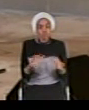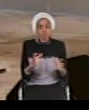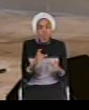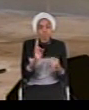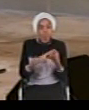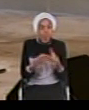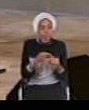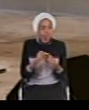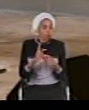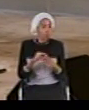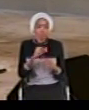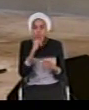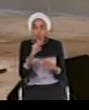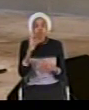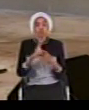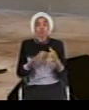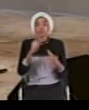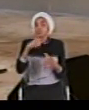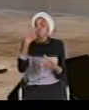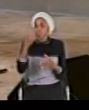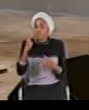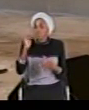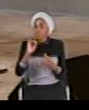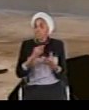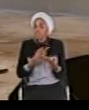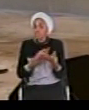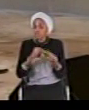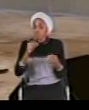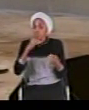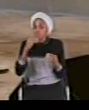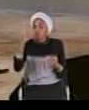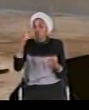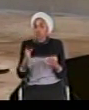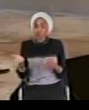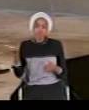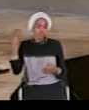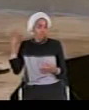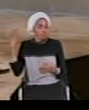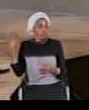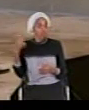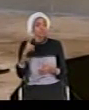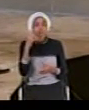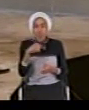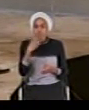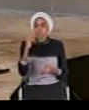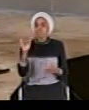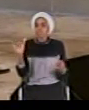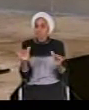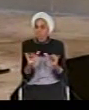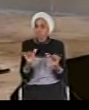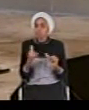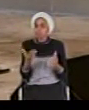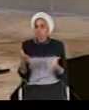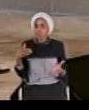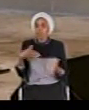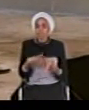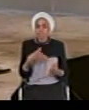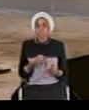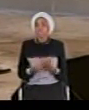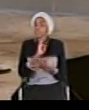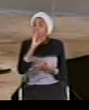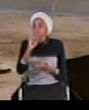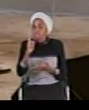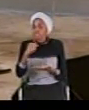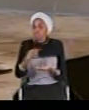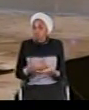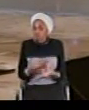what you said by the Spirit of God before, you say that same thing again. That's the